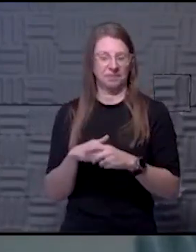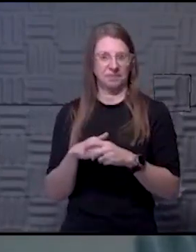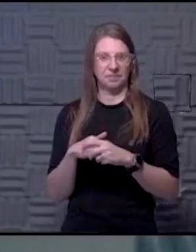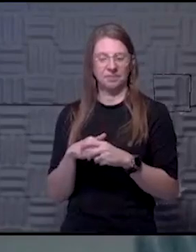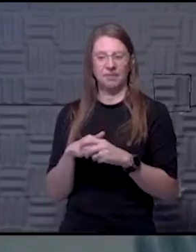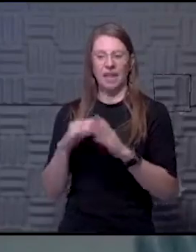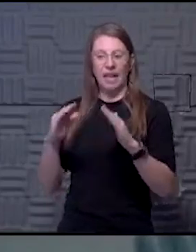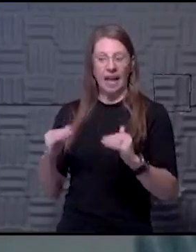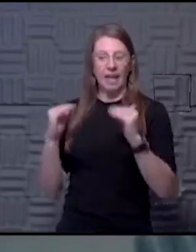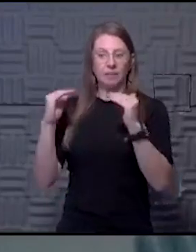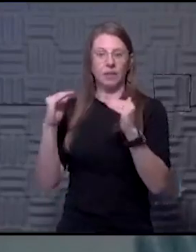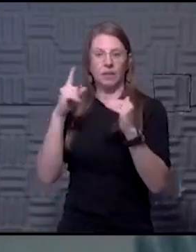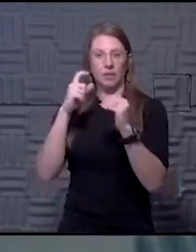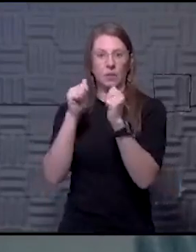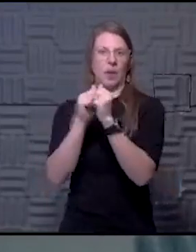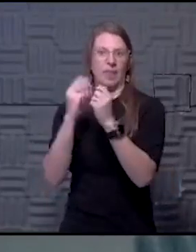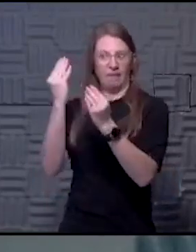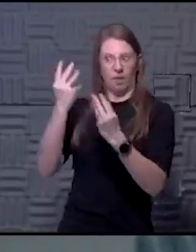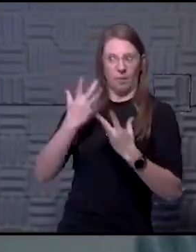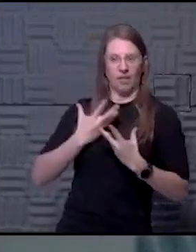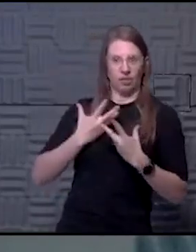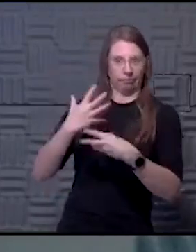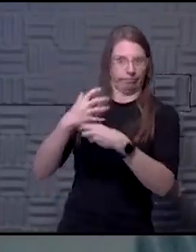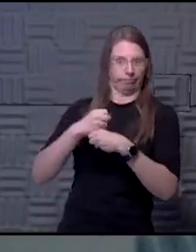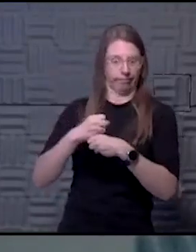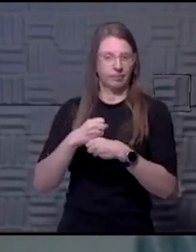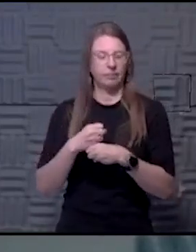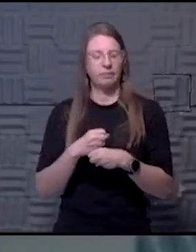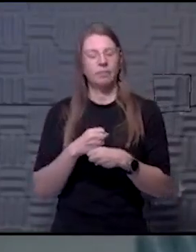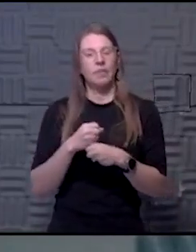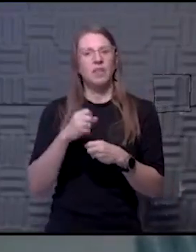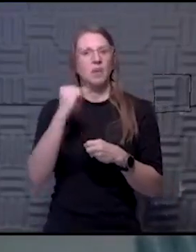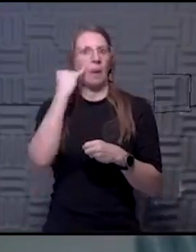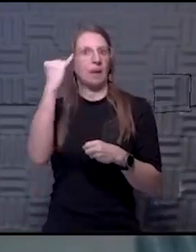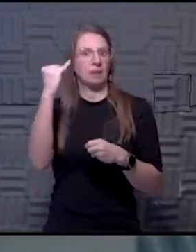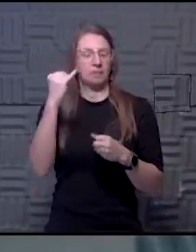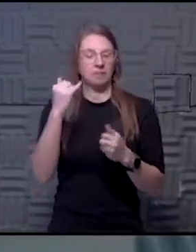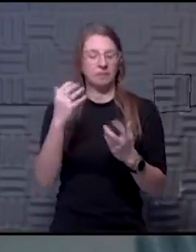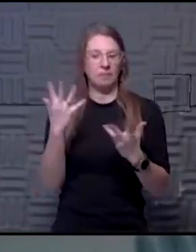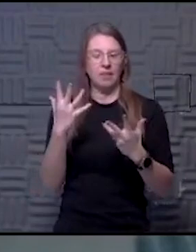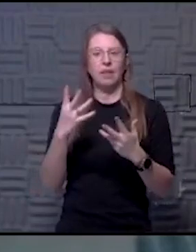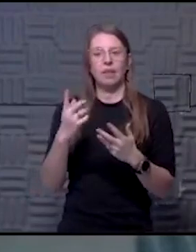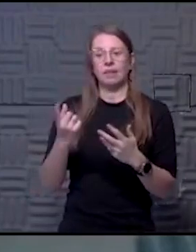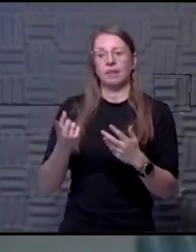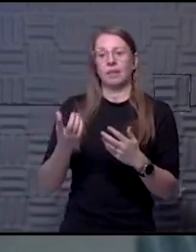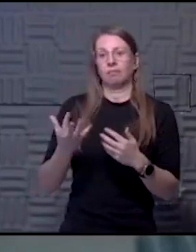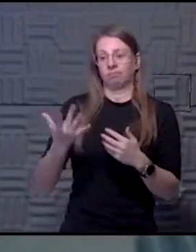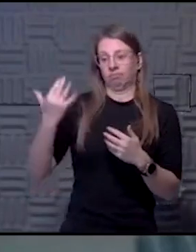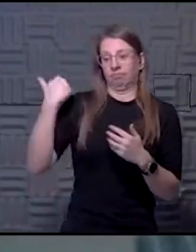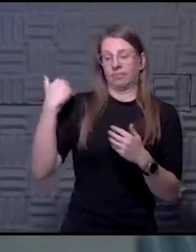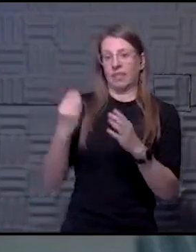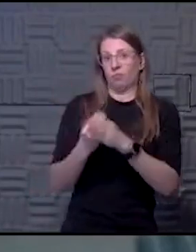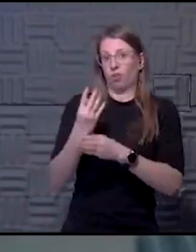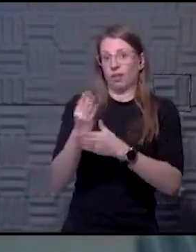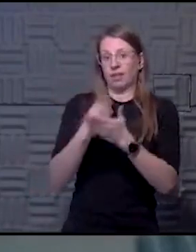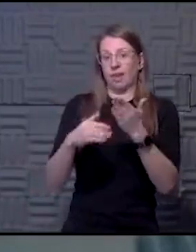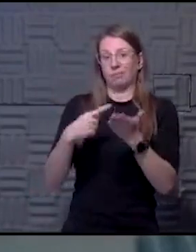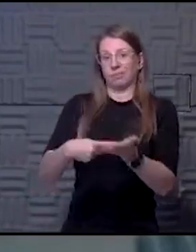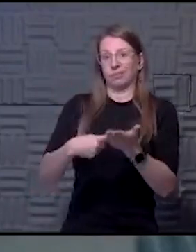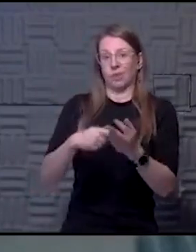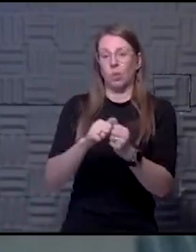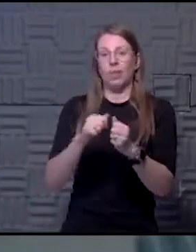enhancement sometimes in the information. I'll give you one vignette in terms of what we were looking for. Way back in the spring, there was some discussion on